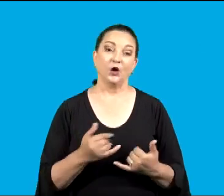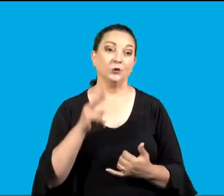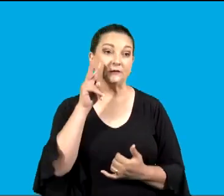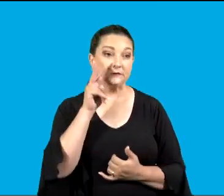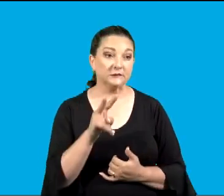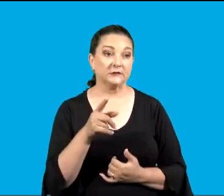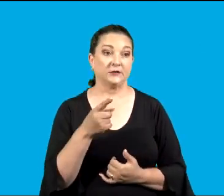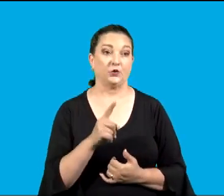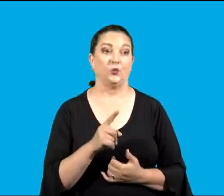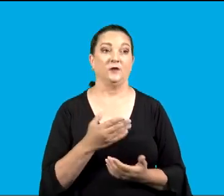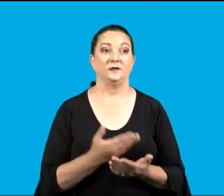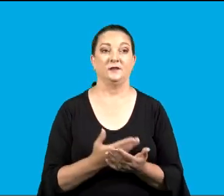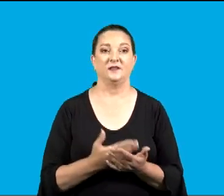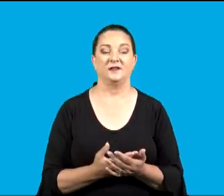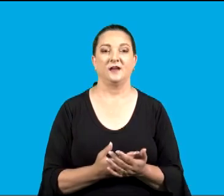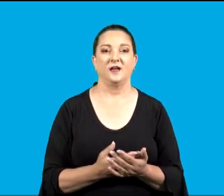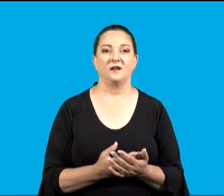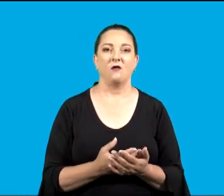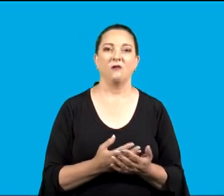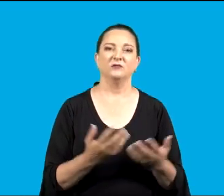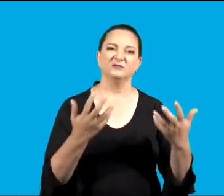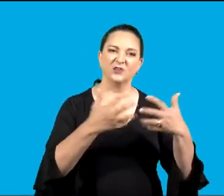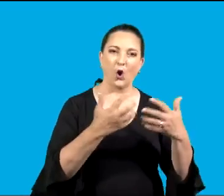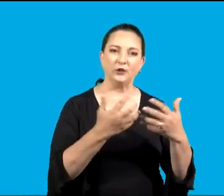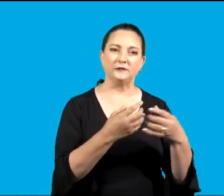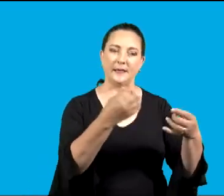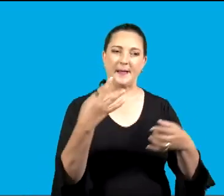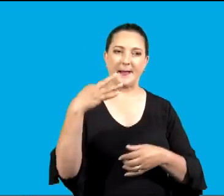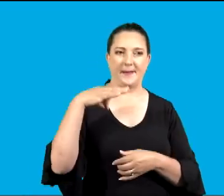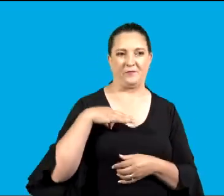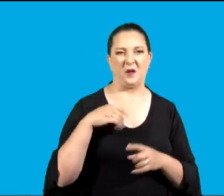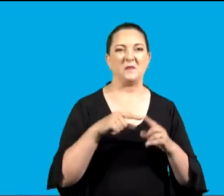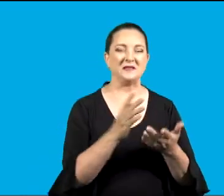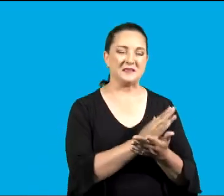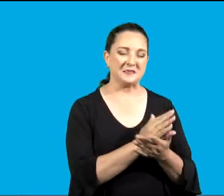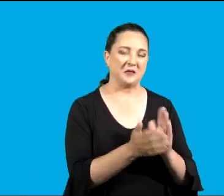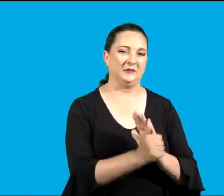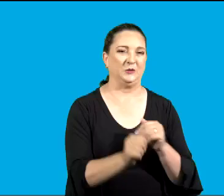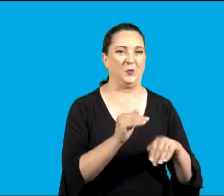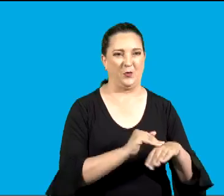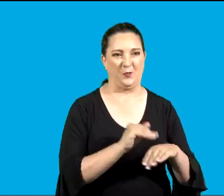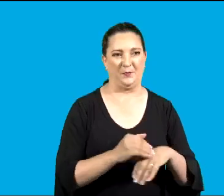We will now look at the abridged statement of comprehensive income. Here is some content and skills problem.